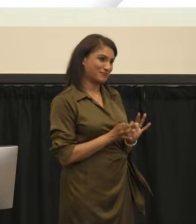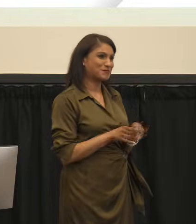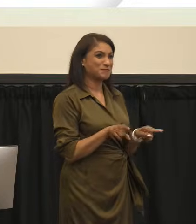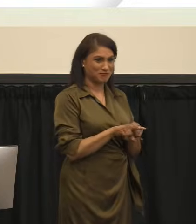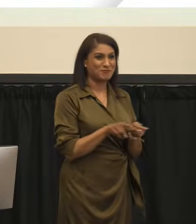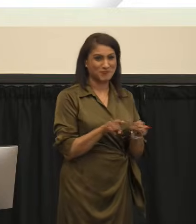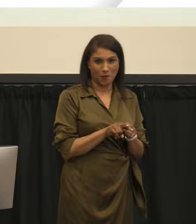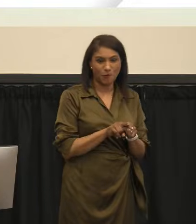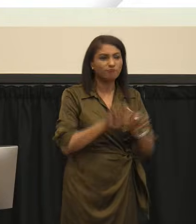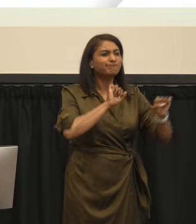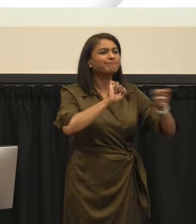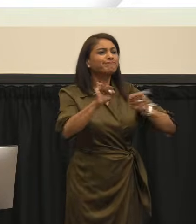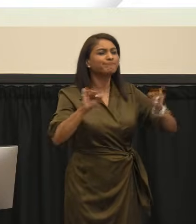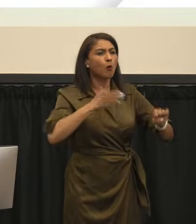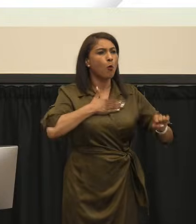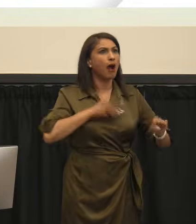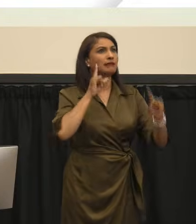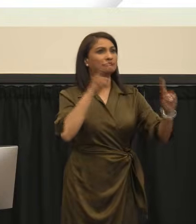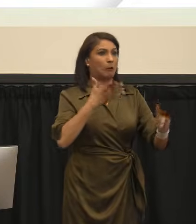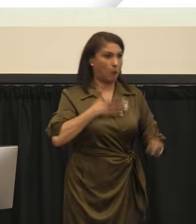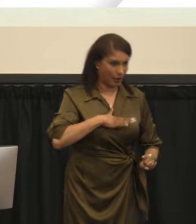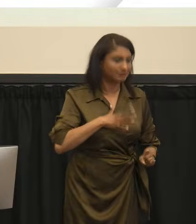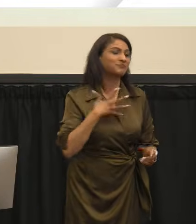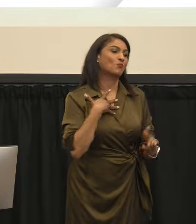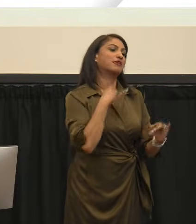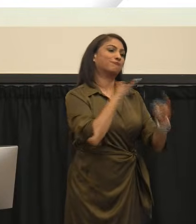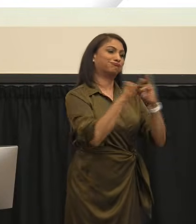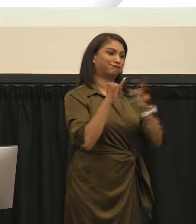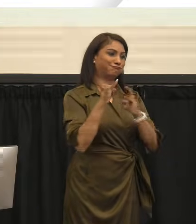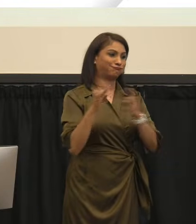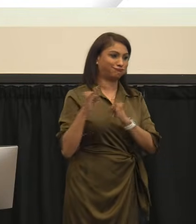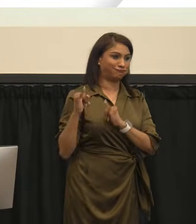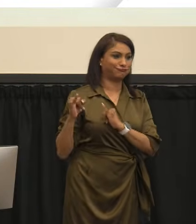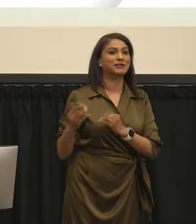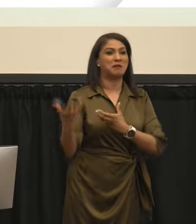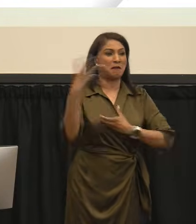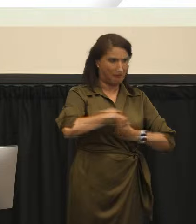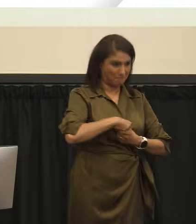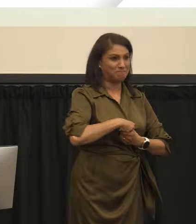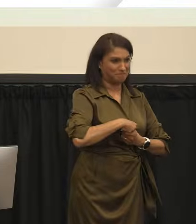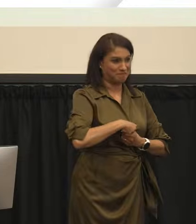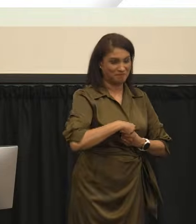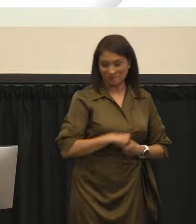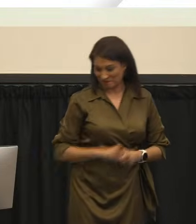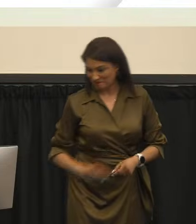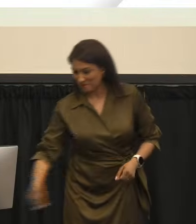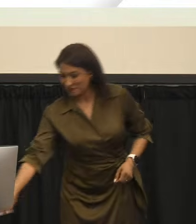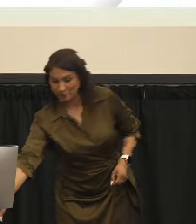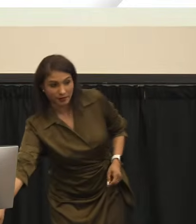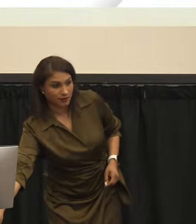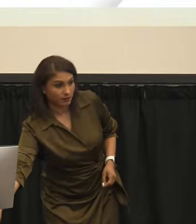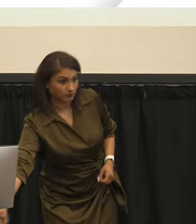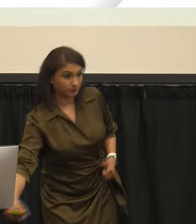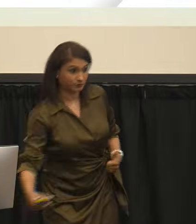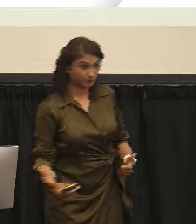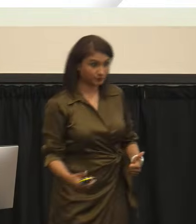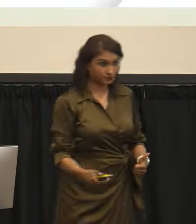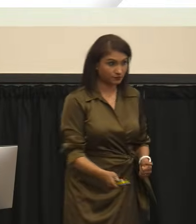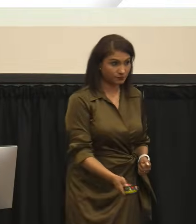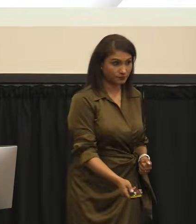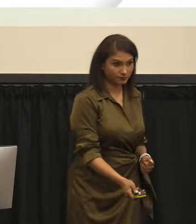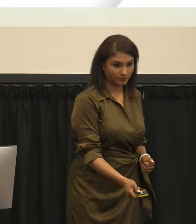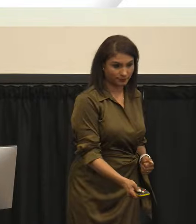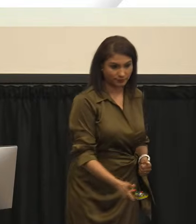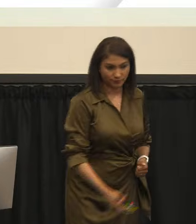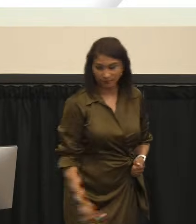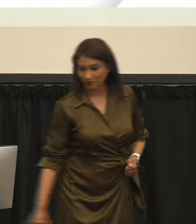in the technology sector, and interpreters as well. And so we've interviewed them on different